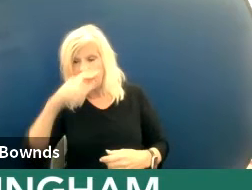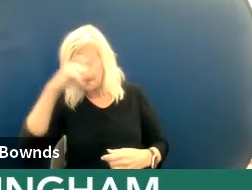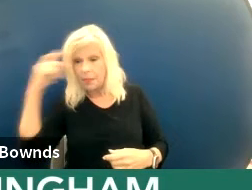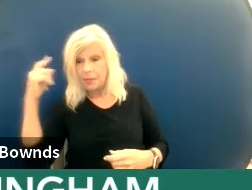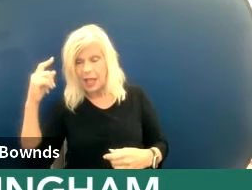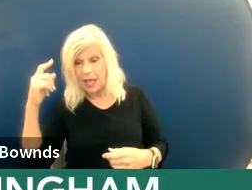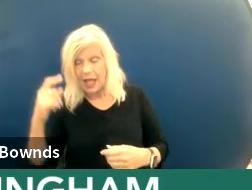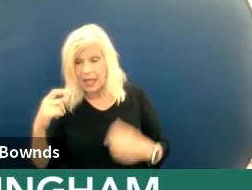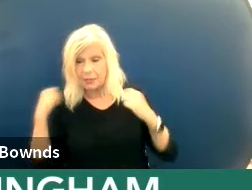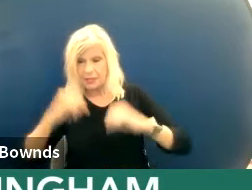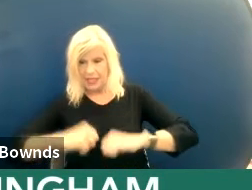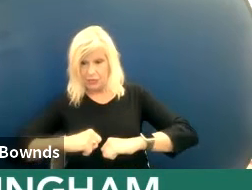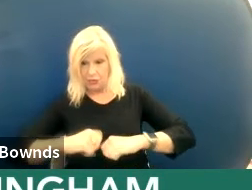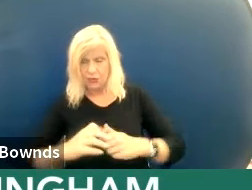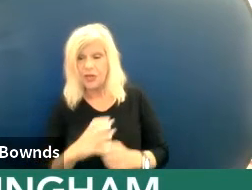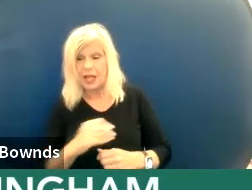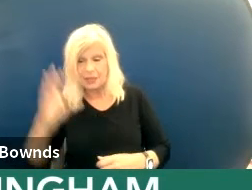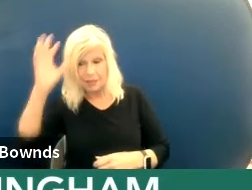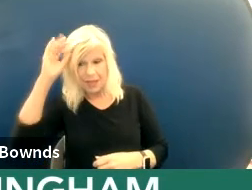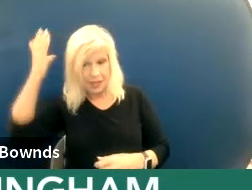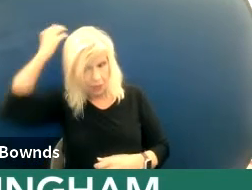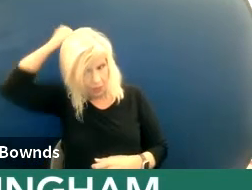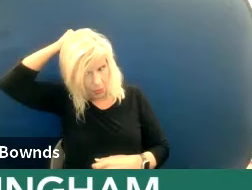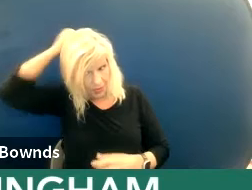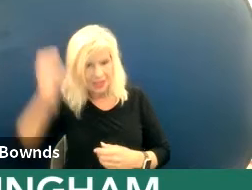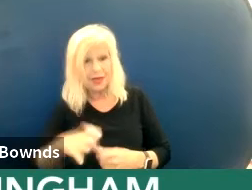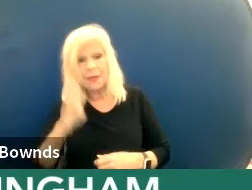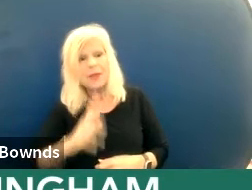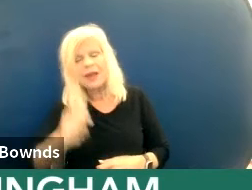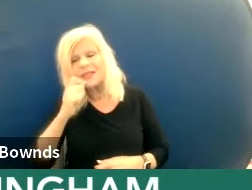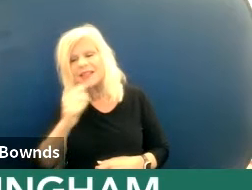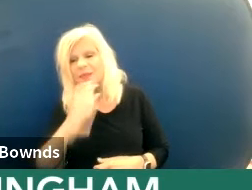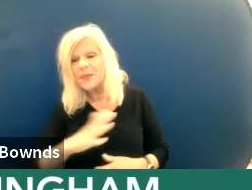suit blazer over it, and my hair is in a ponytail, and I'm a brown-skinned woman.